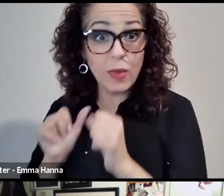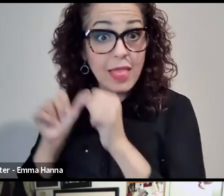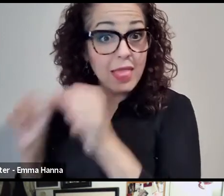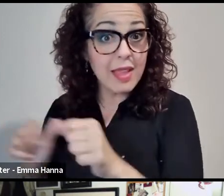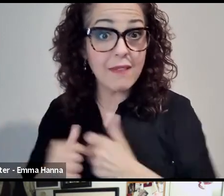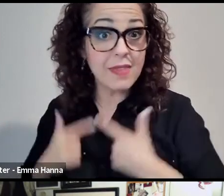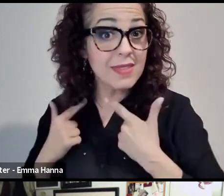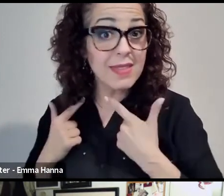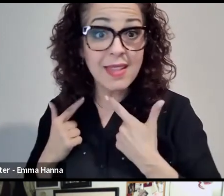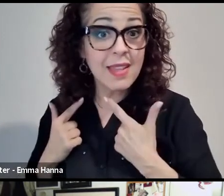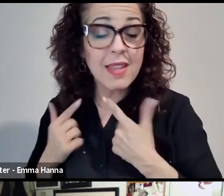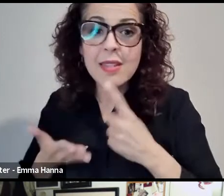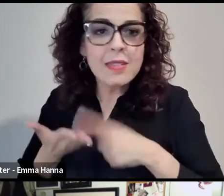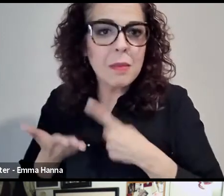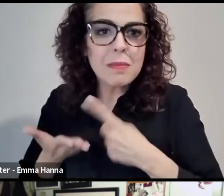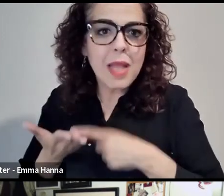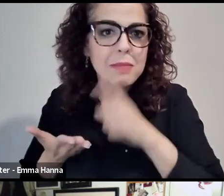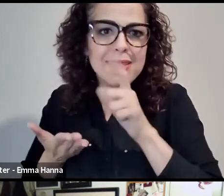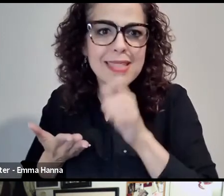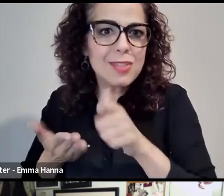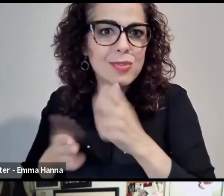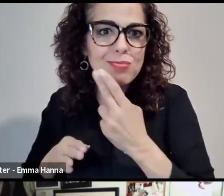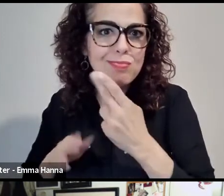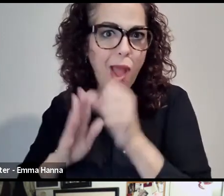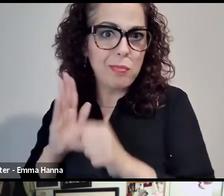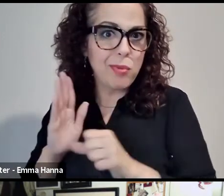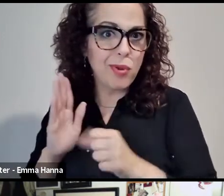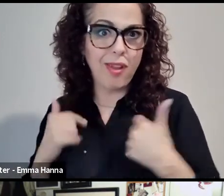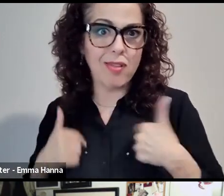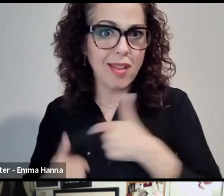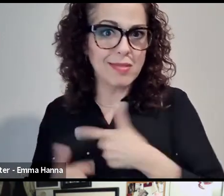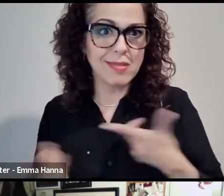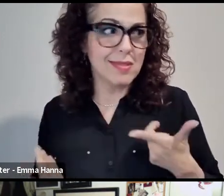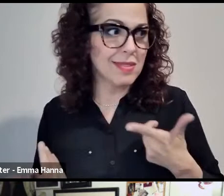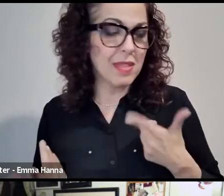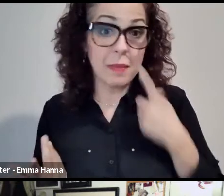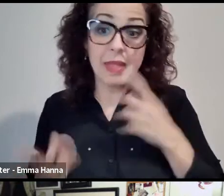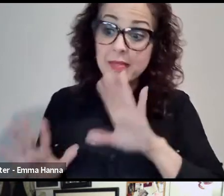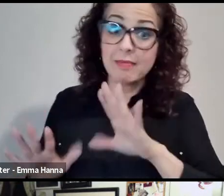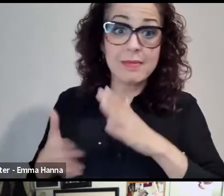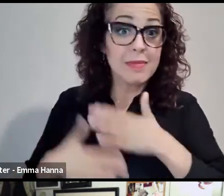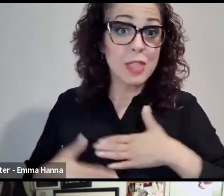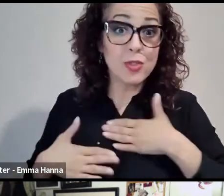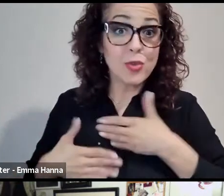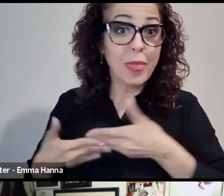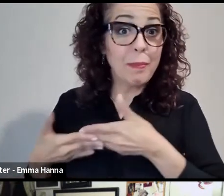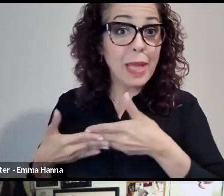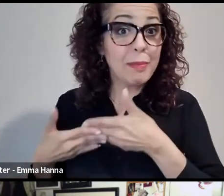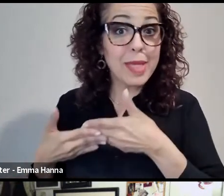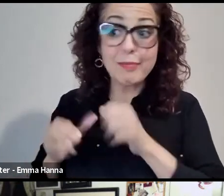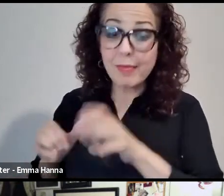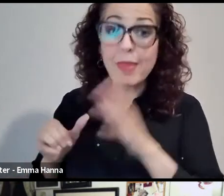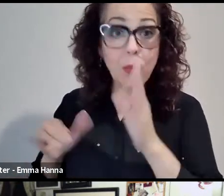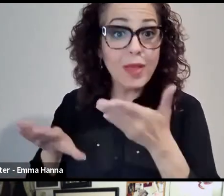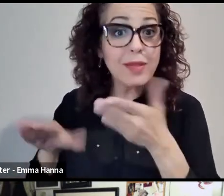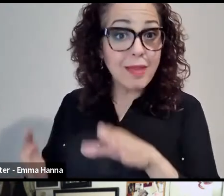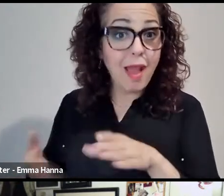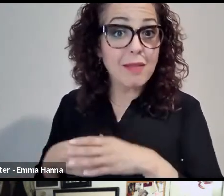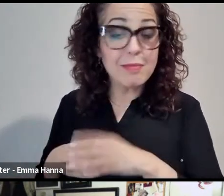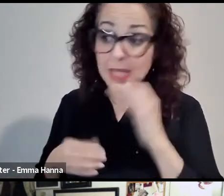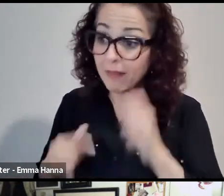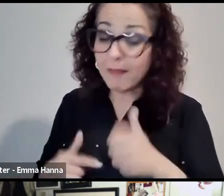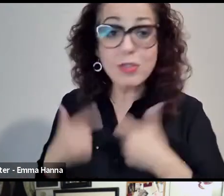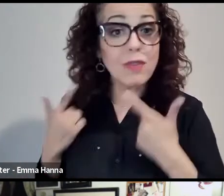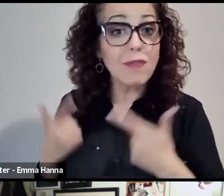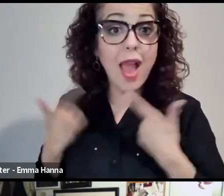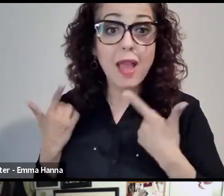weren't even operated on because the idea was that enjoy the baby while you have it. The baby's going to die. And if the baby survived, then it would go into